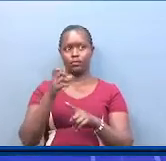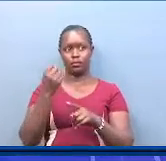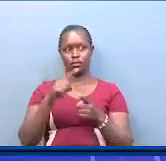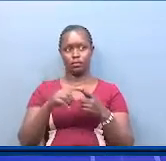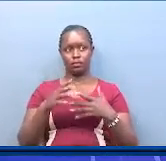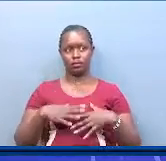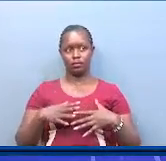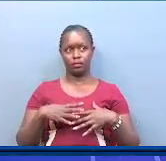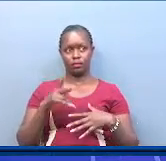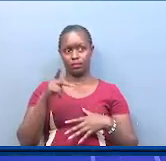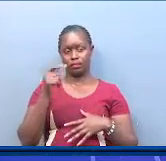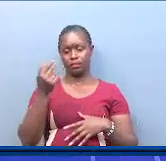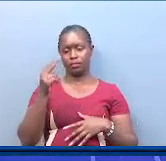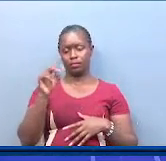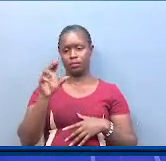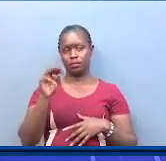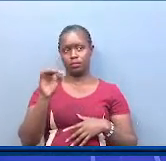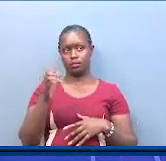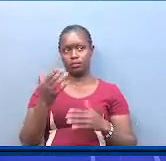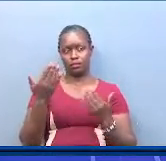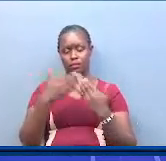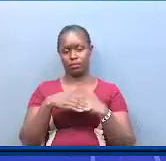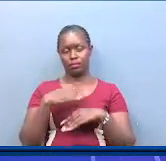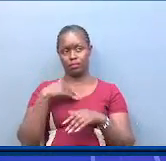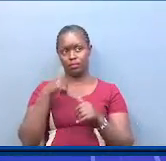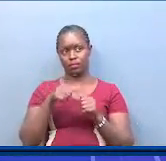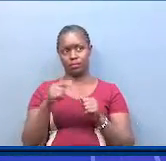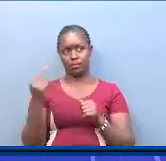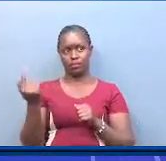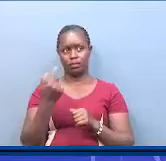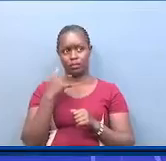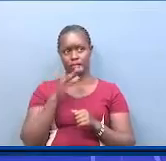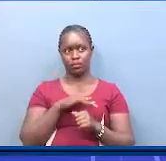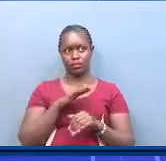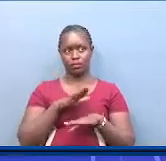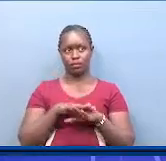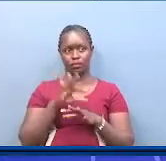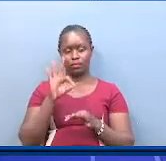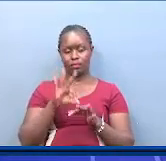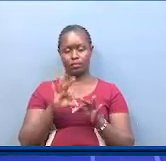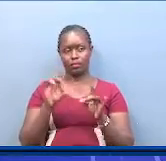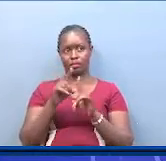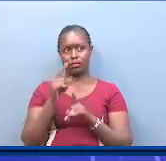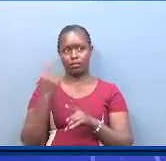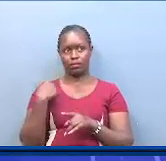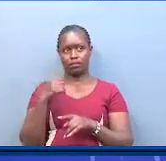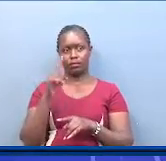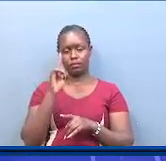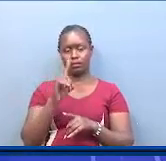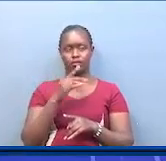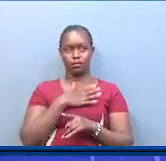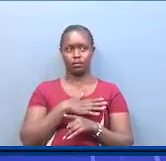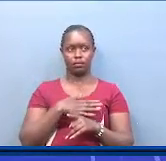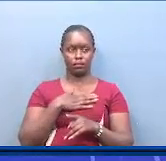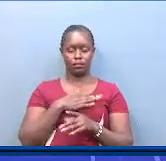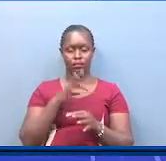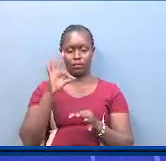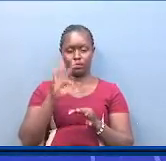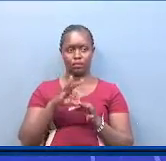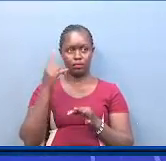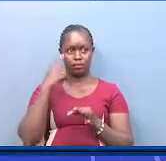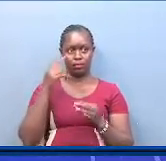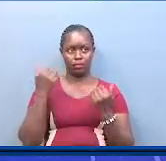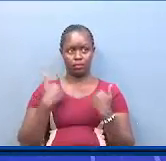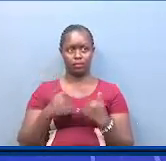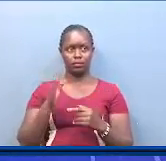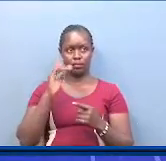the people of Kagema, I'm urging them tonight. Remember, I'm the only woman on the ballot. And number one, please consider. And I've been